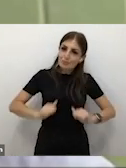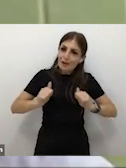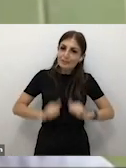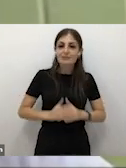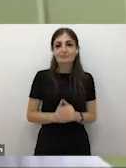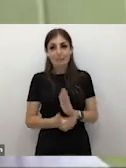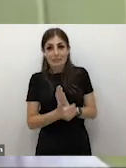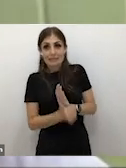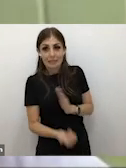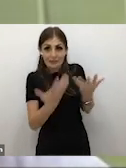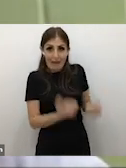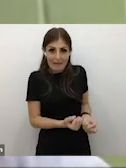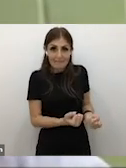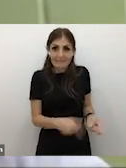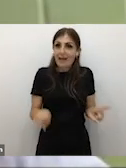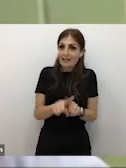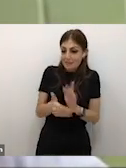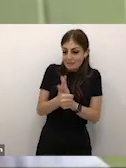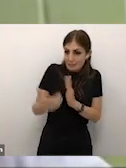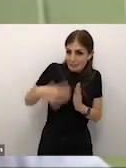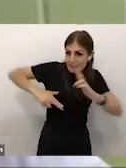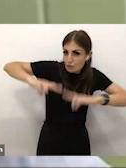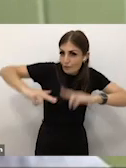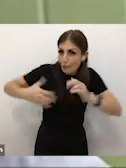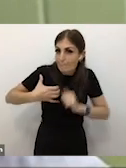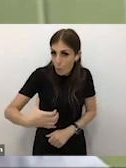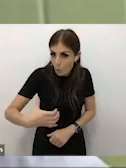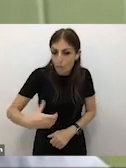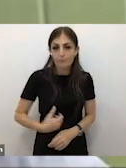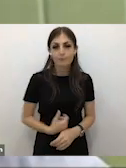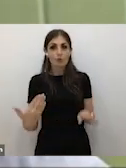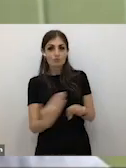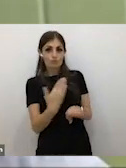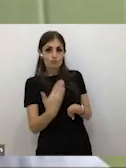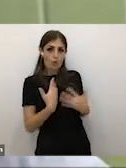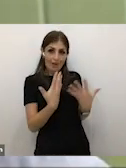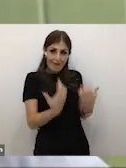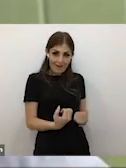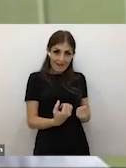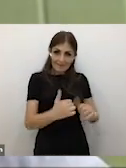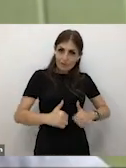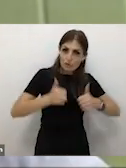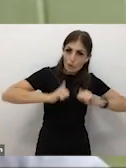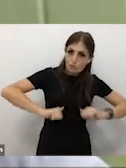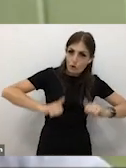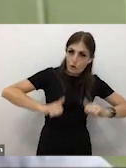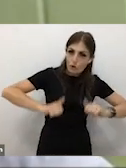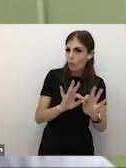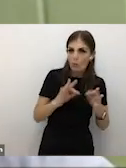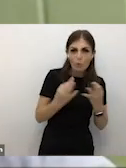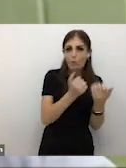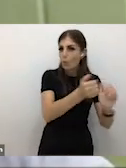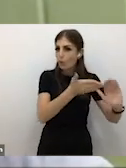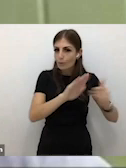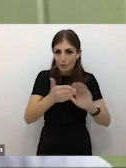skills that they have, and maybe also the skills they need to keep developing, the role that they have in their practice or their organization or their